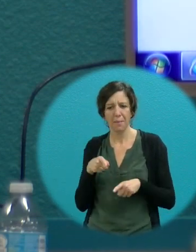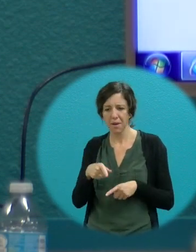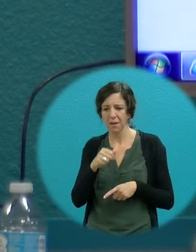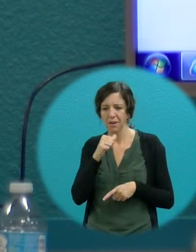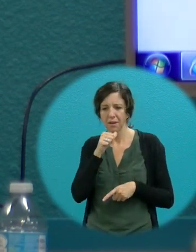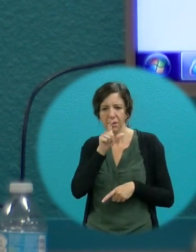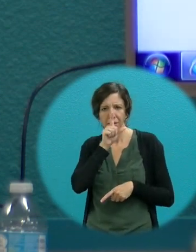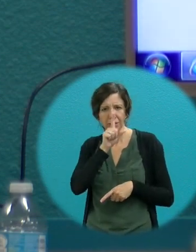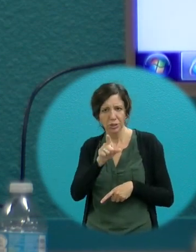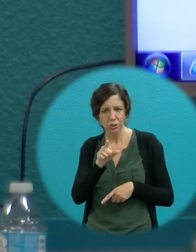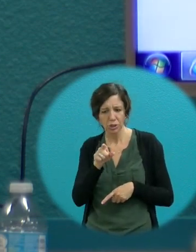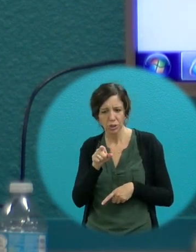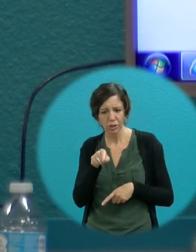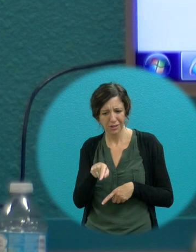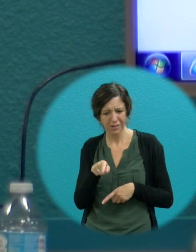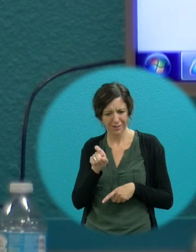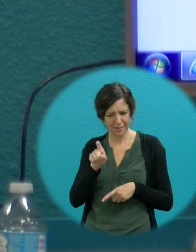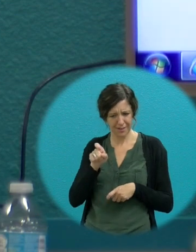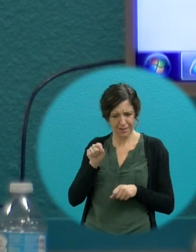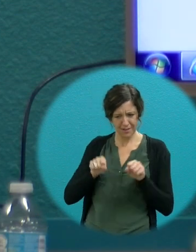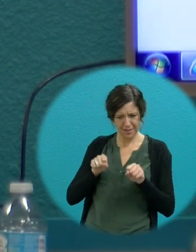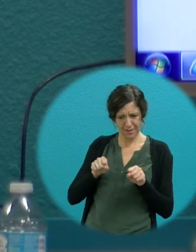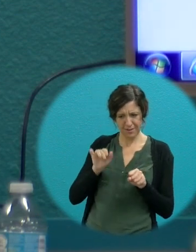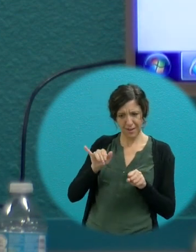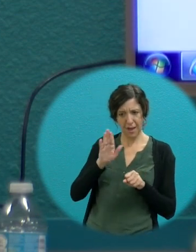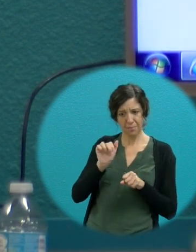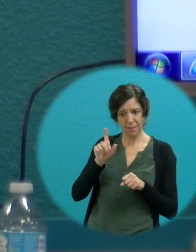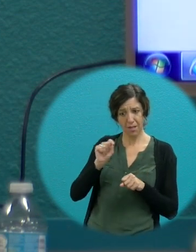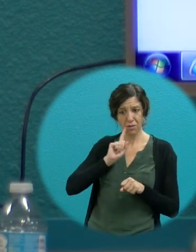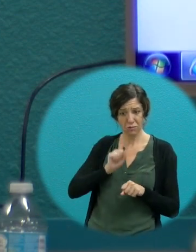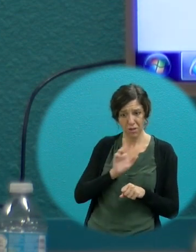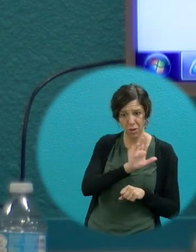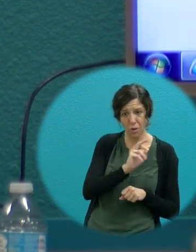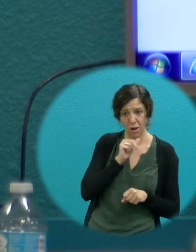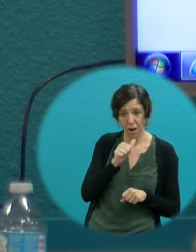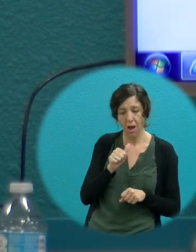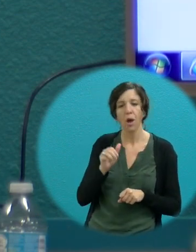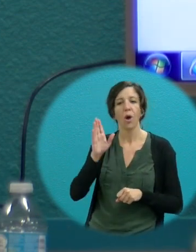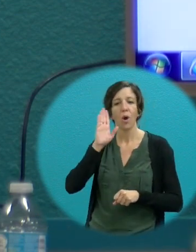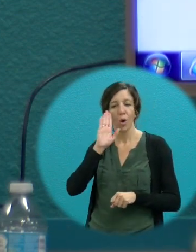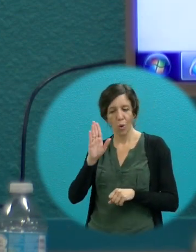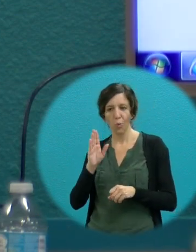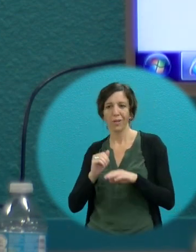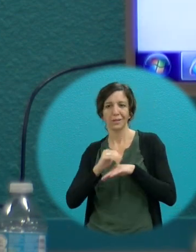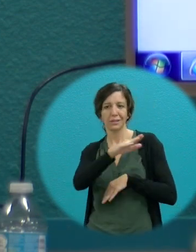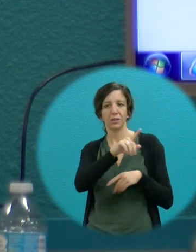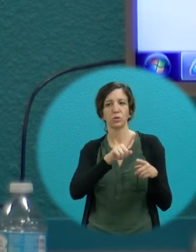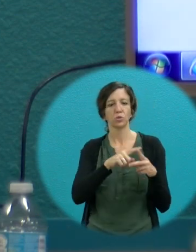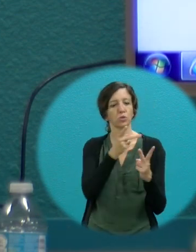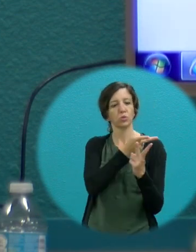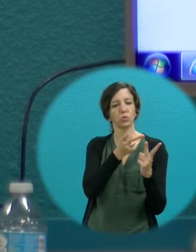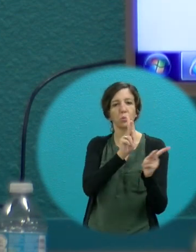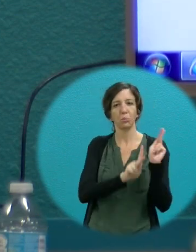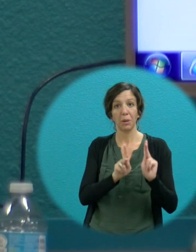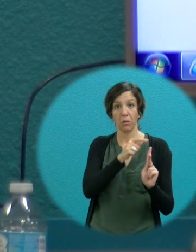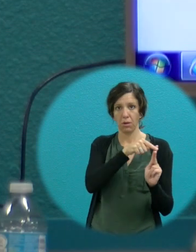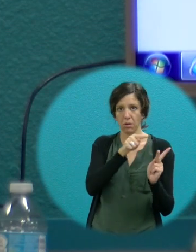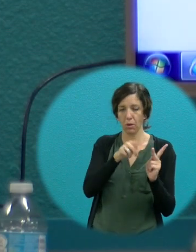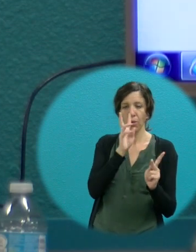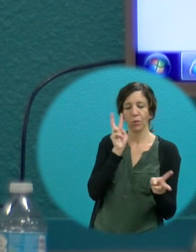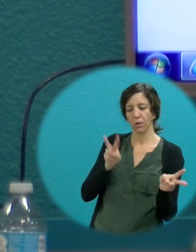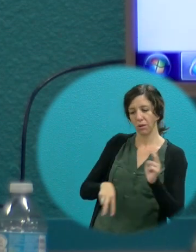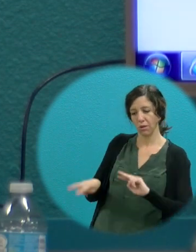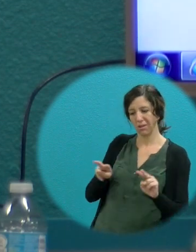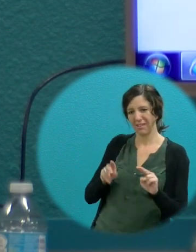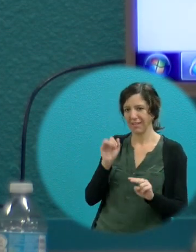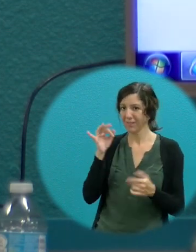it actually will kick it out and it'll make two other people actually have physical eyes on it. If there is any question of your